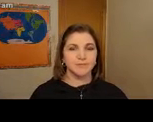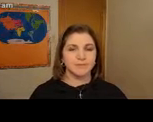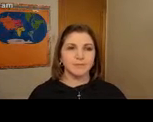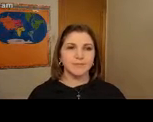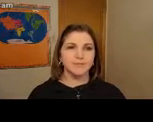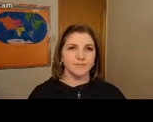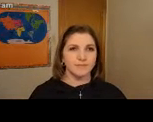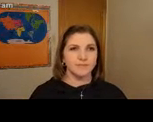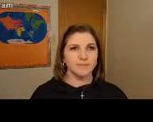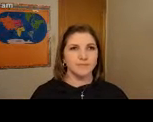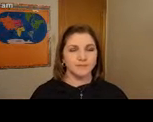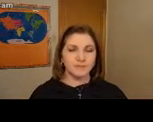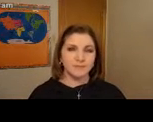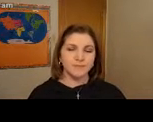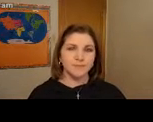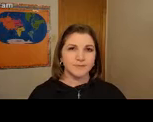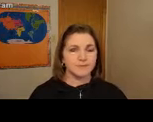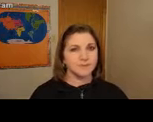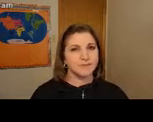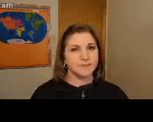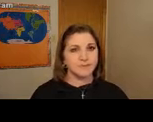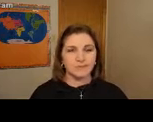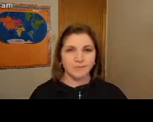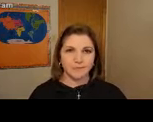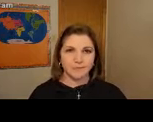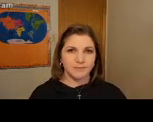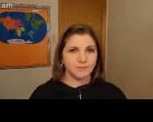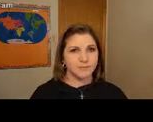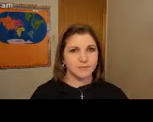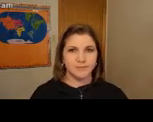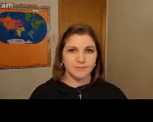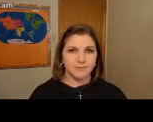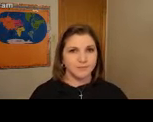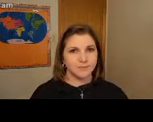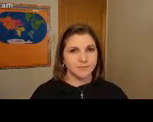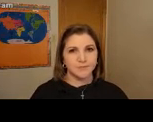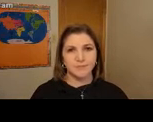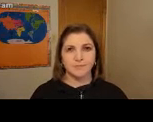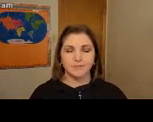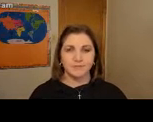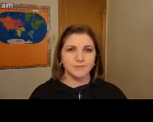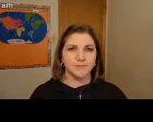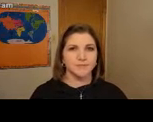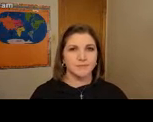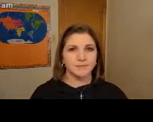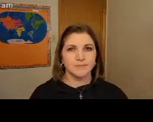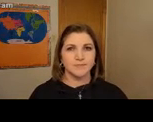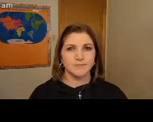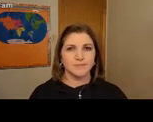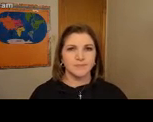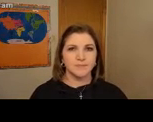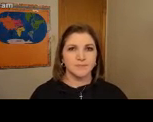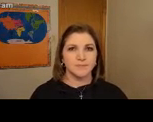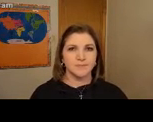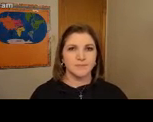fur coats for the wind, snow, and rain. Domesticated dogs love to play together. Similarly, both puppies will play